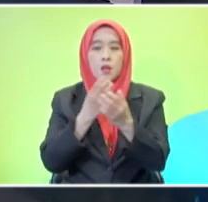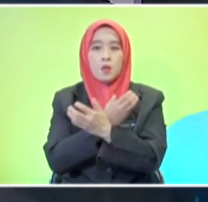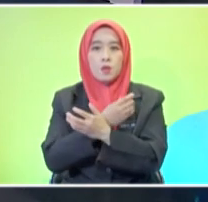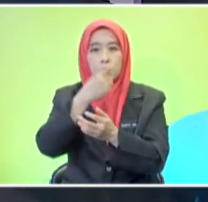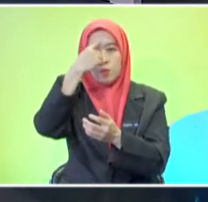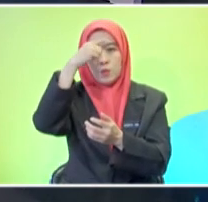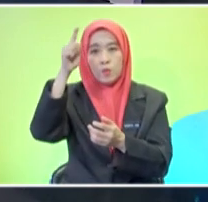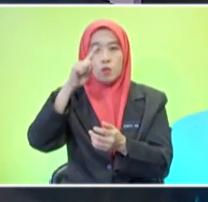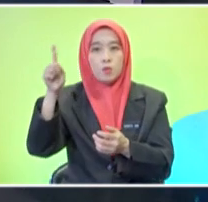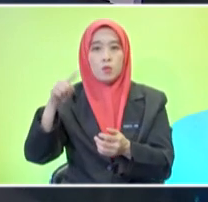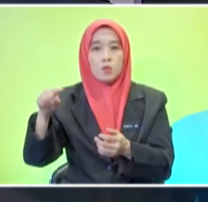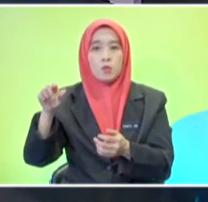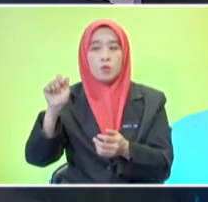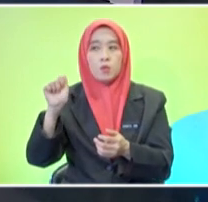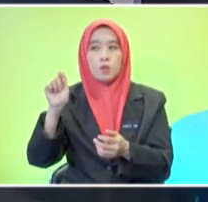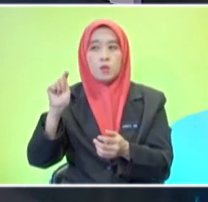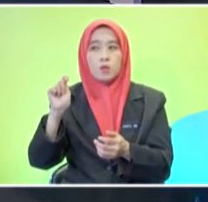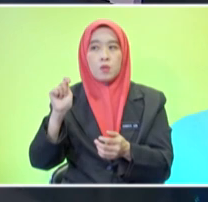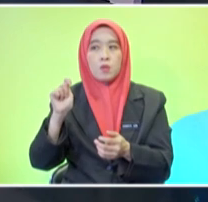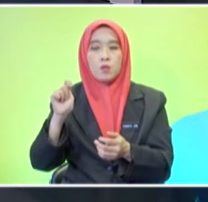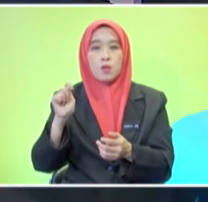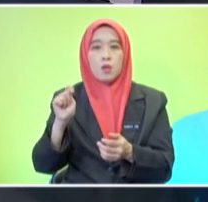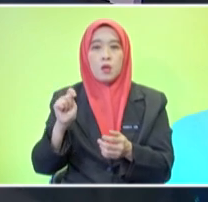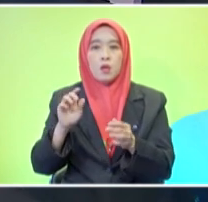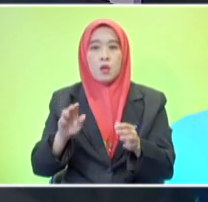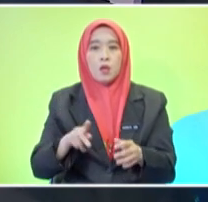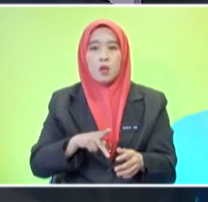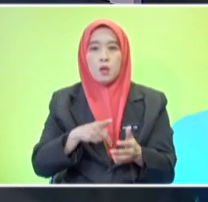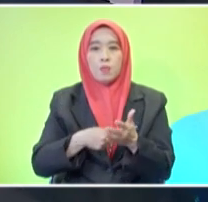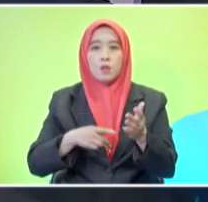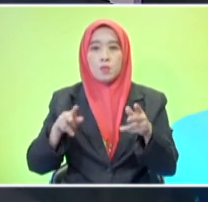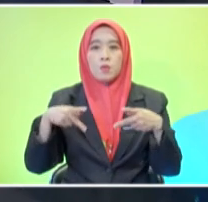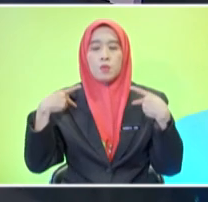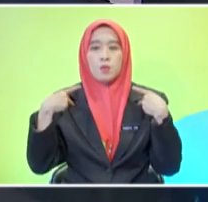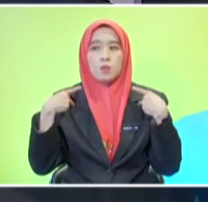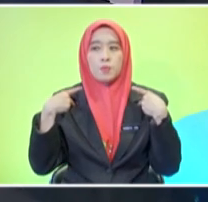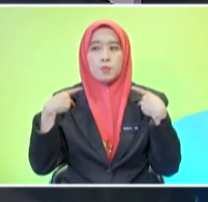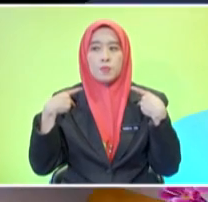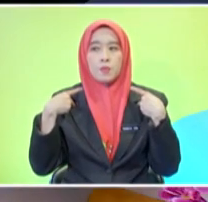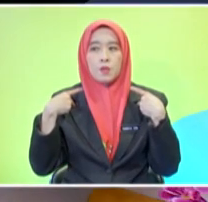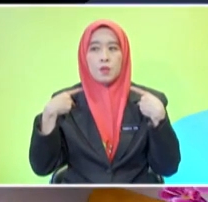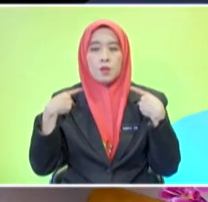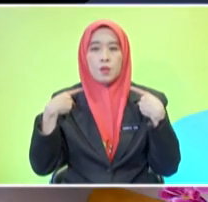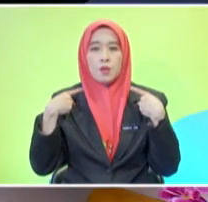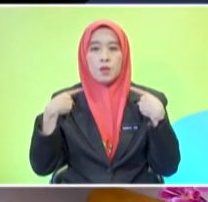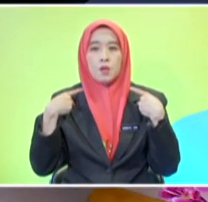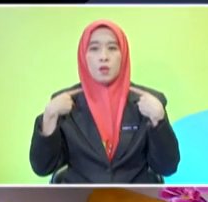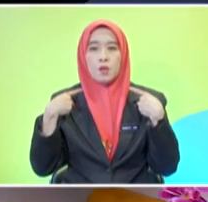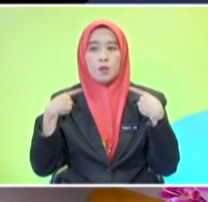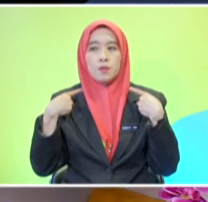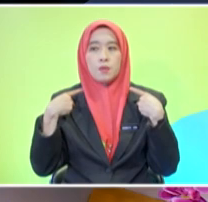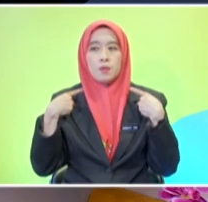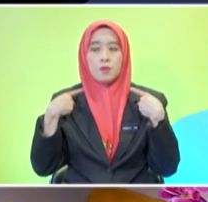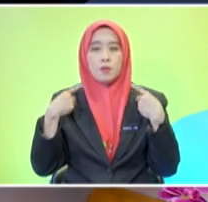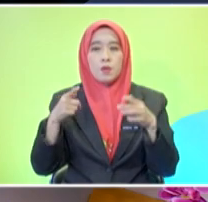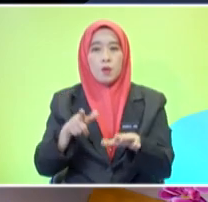nutrient. Okay, so in this activity, what we need is a slightly different flower pot from before. Mm-hmm. So it's